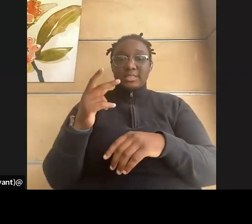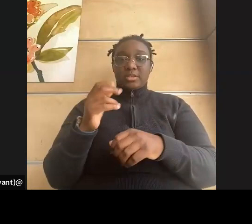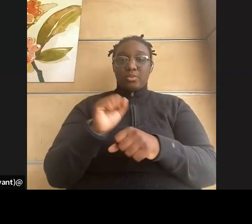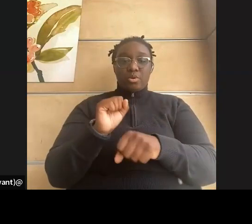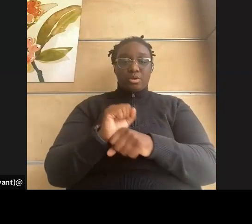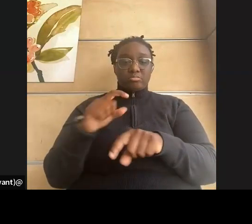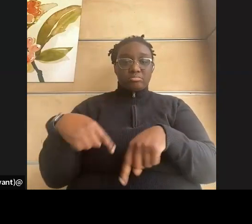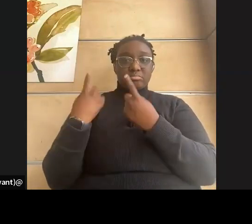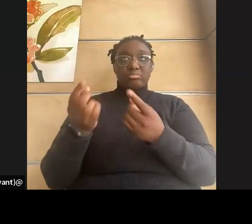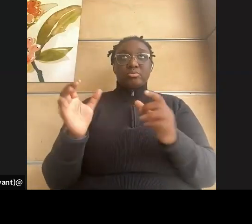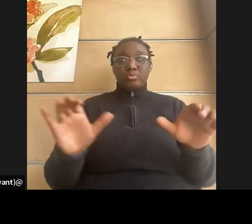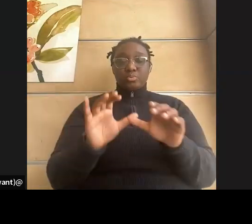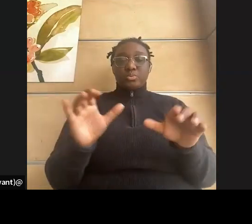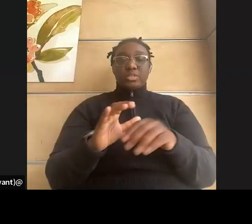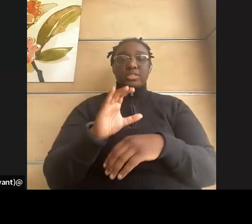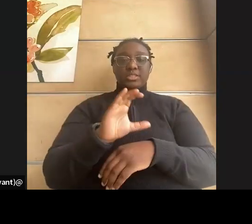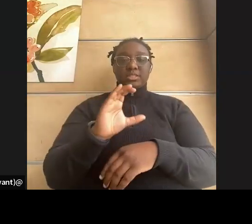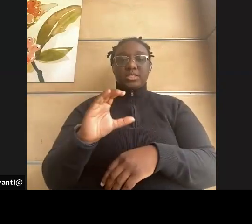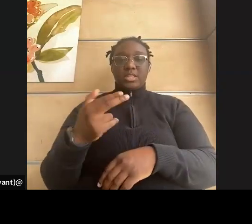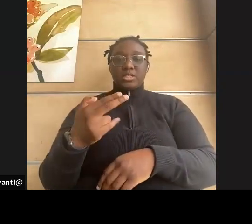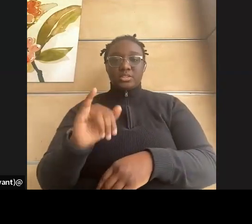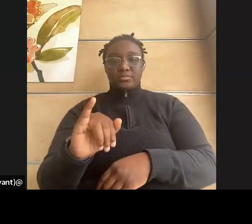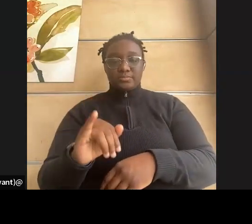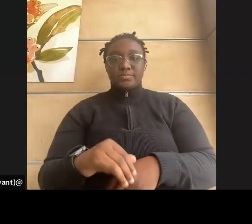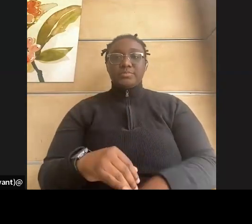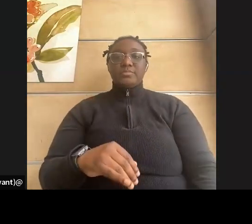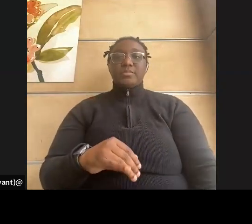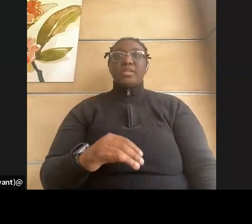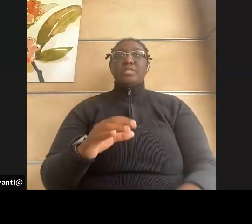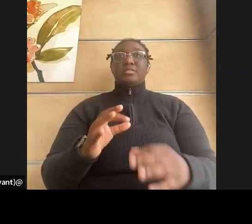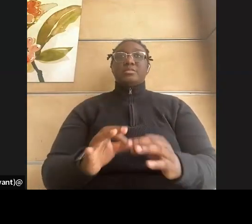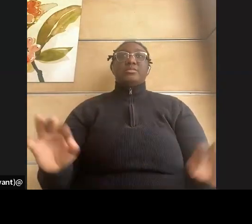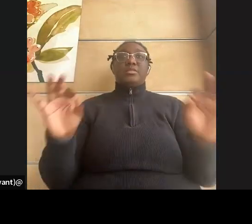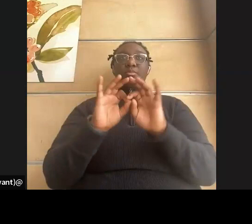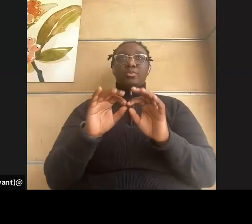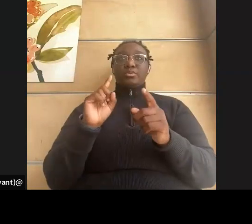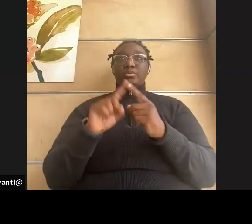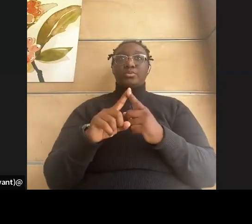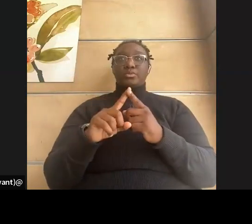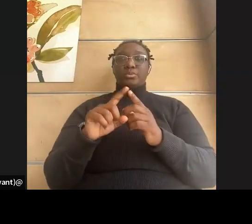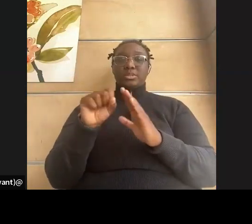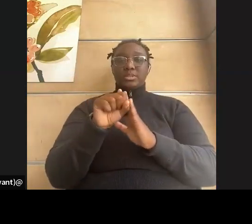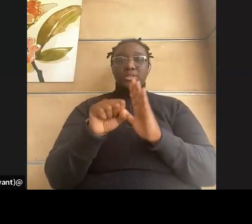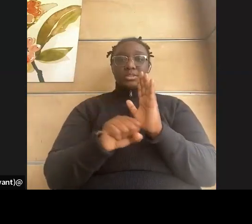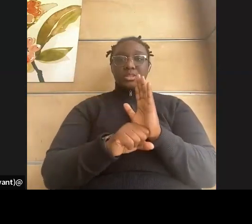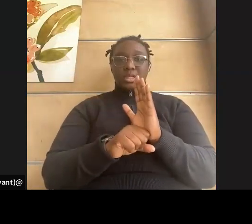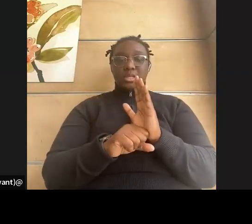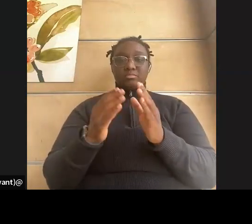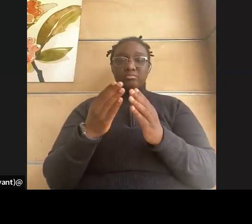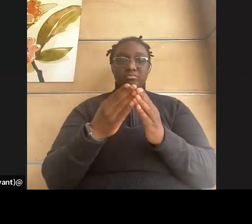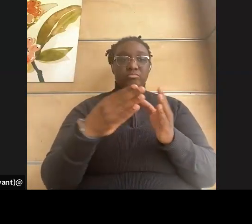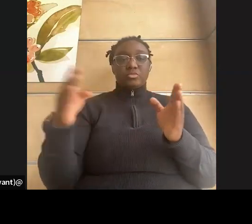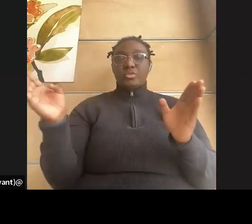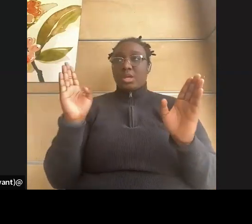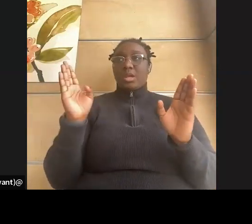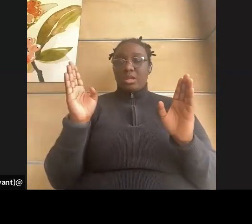is doing, and that's really complementary to this statewide mobilization to really address that issue that, again, Tina